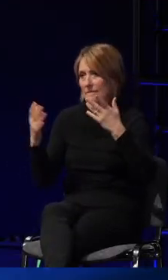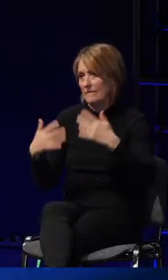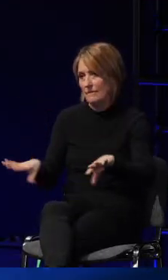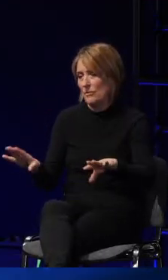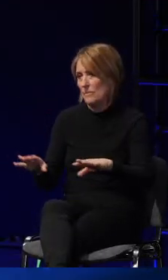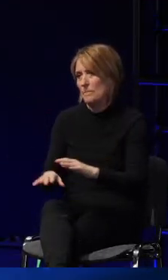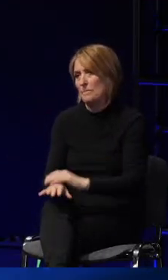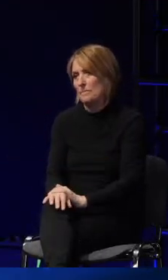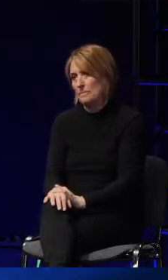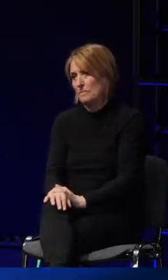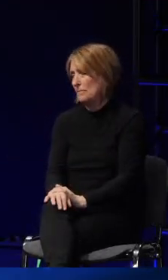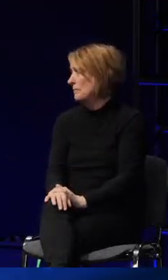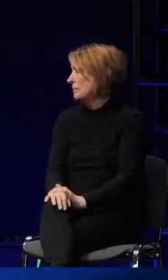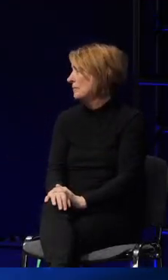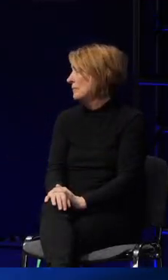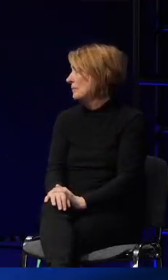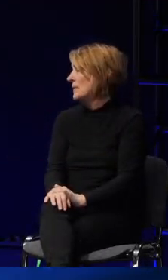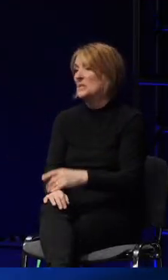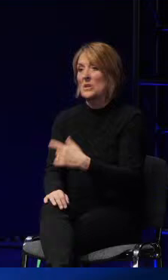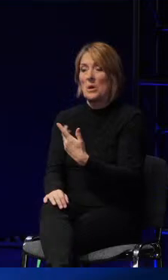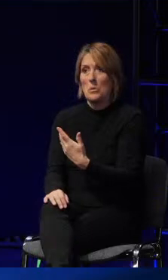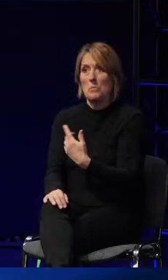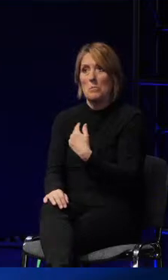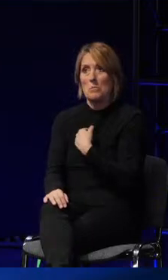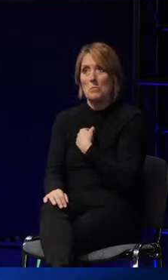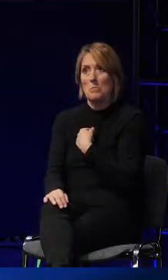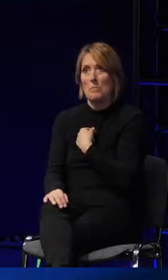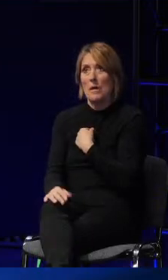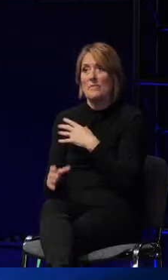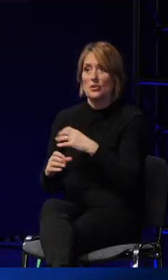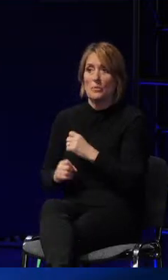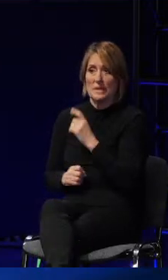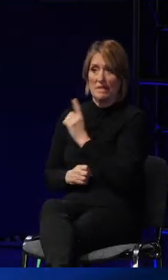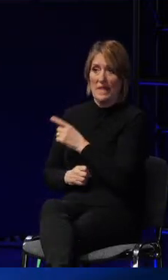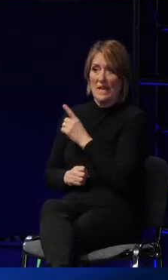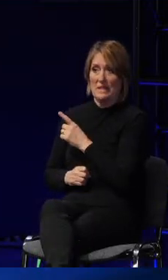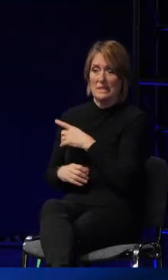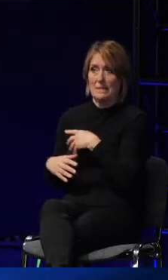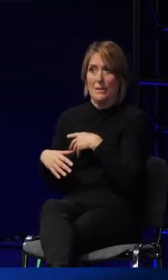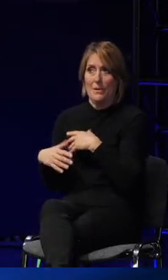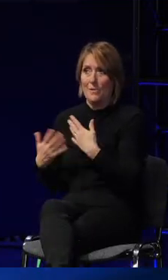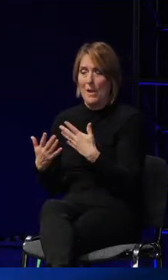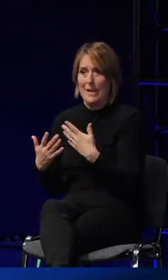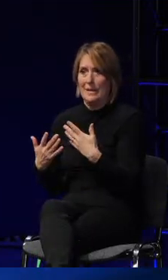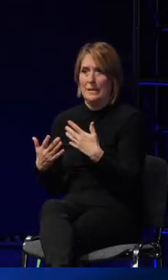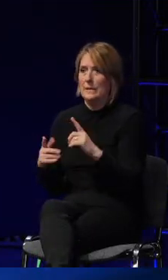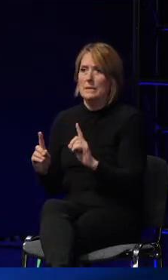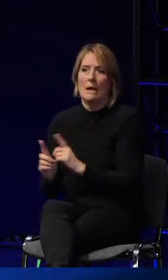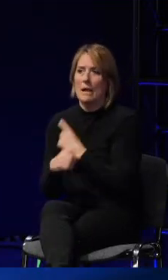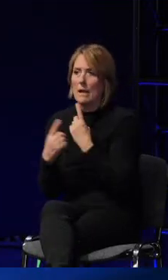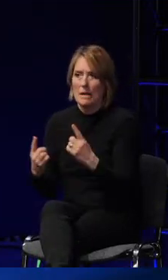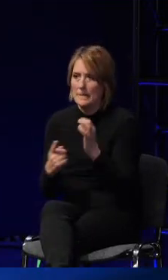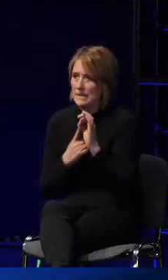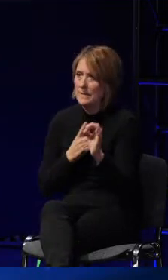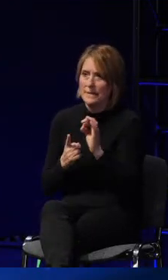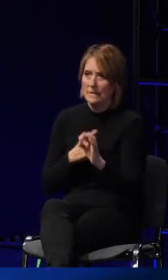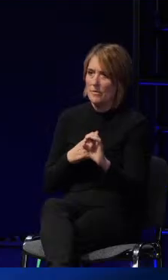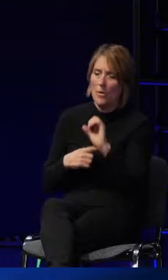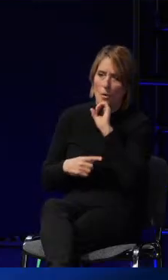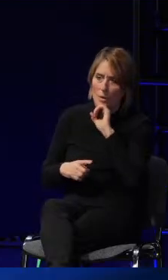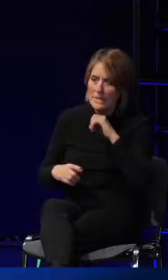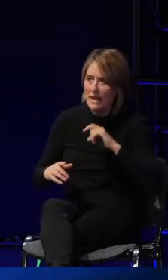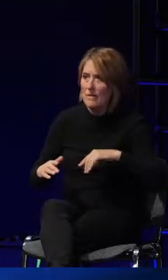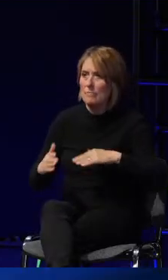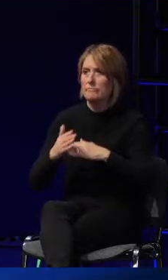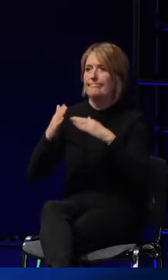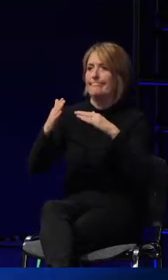think I've adopted that expression because I don't think you can be that specific, because you're always going to come up against a